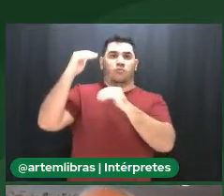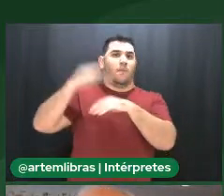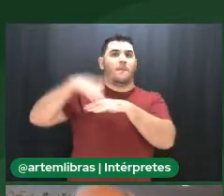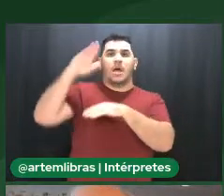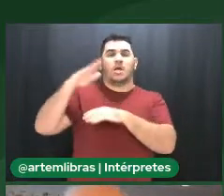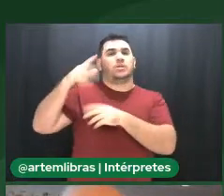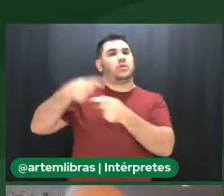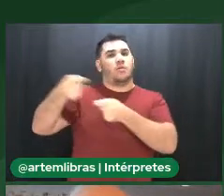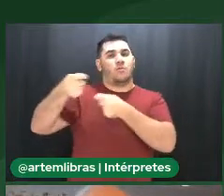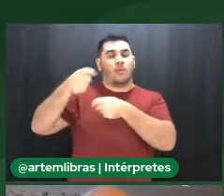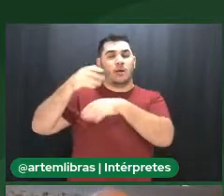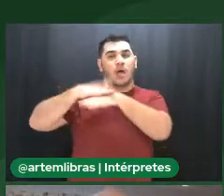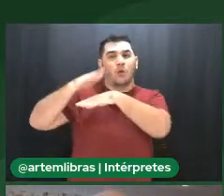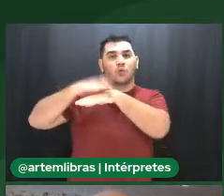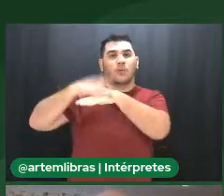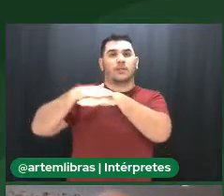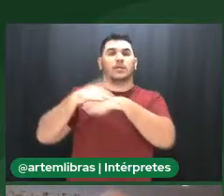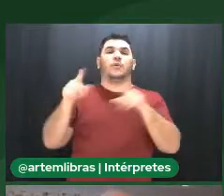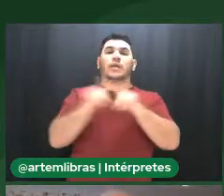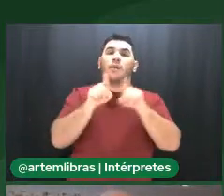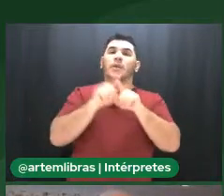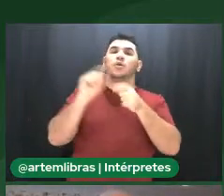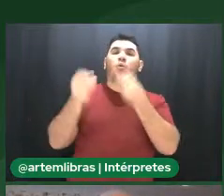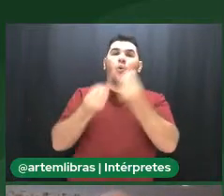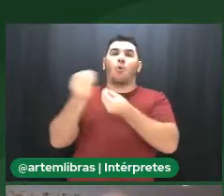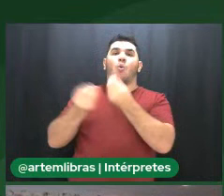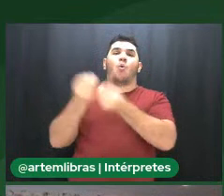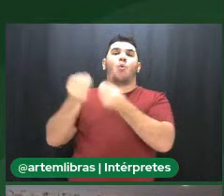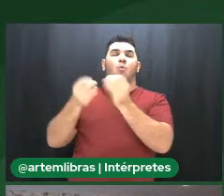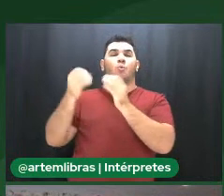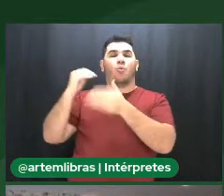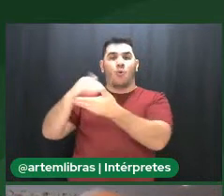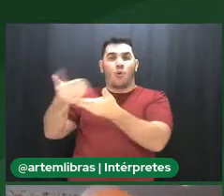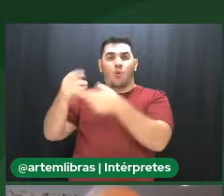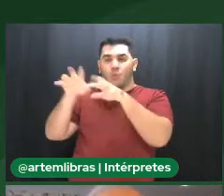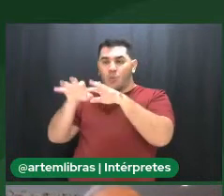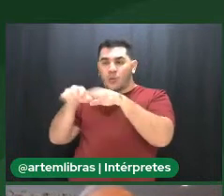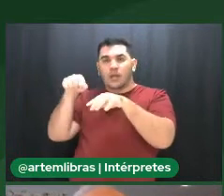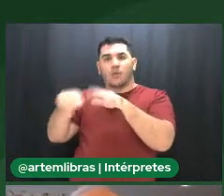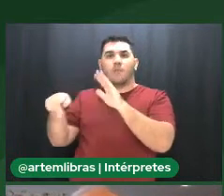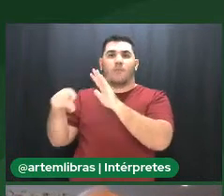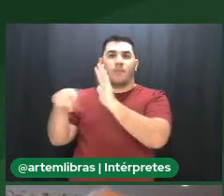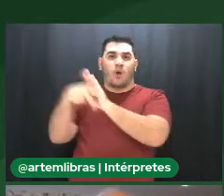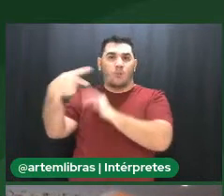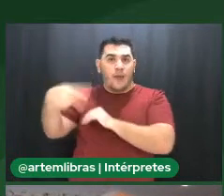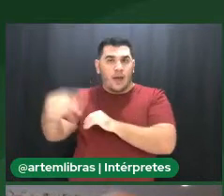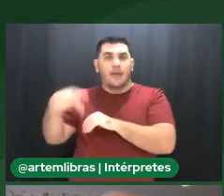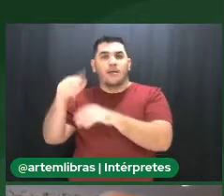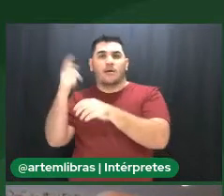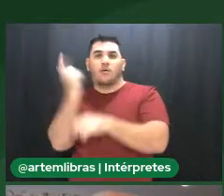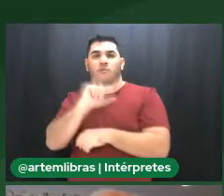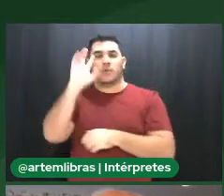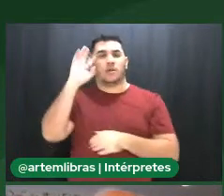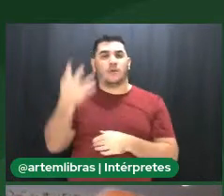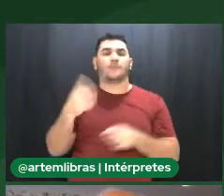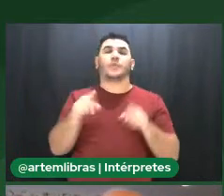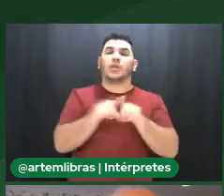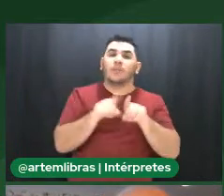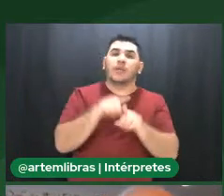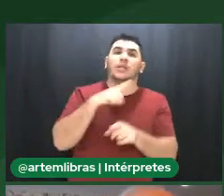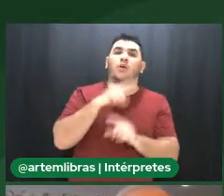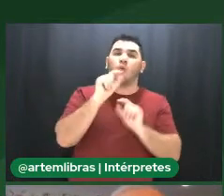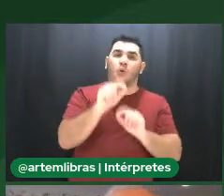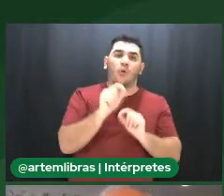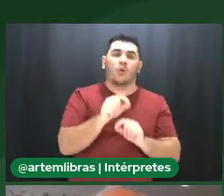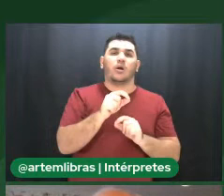we have to remember there's situations in where we have high levels of human autonomy, where we want to